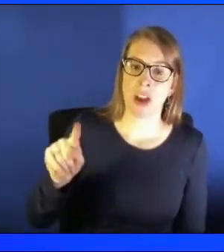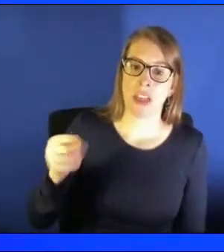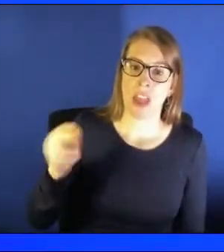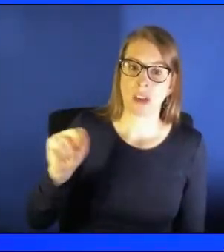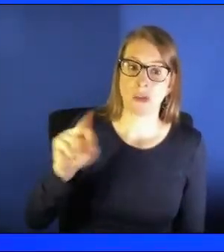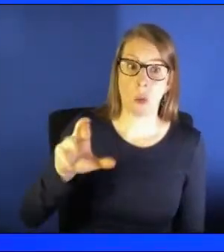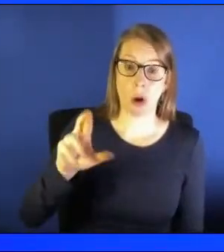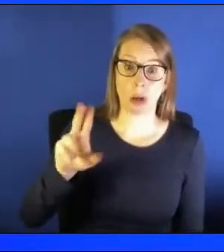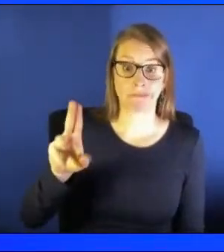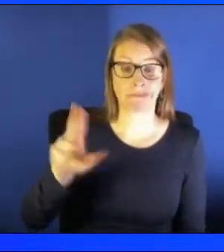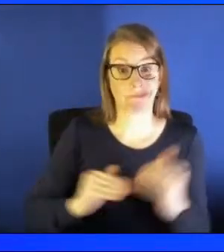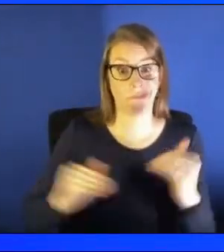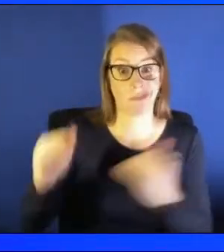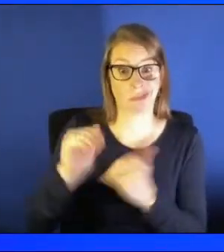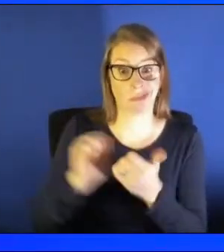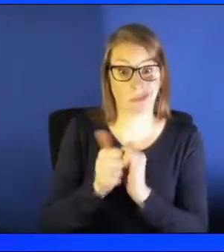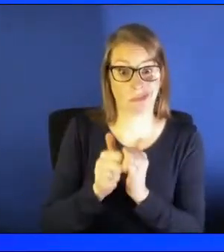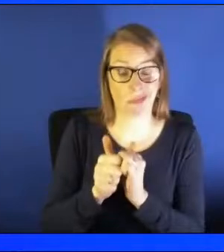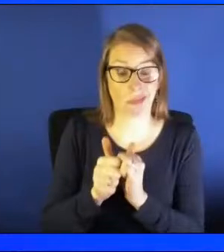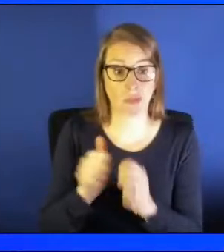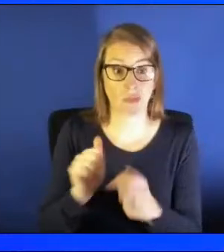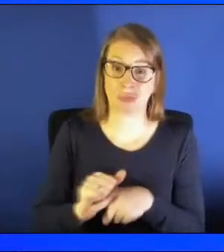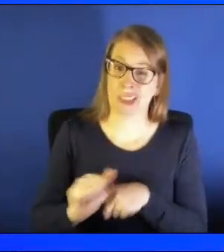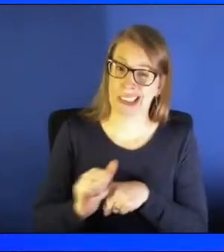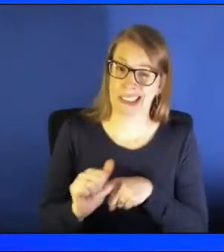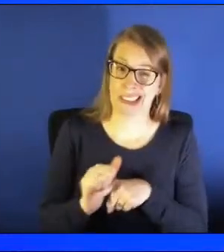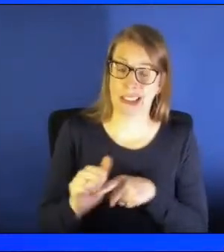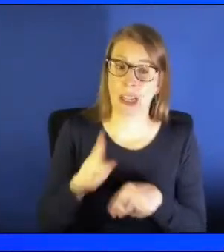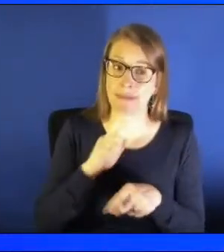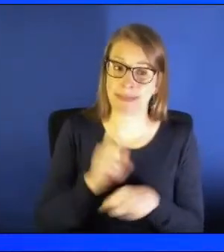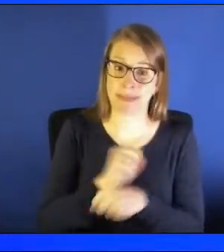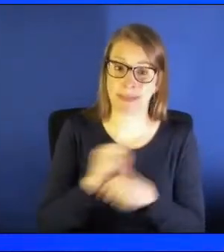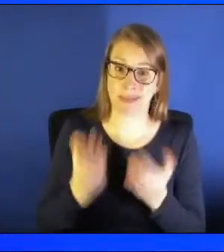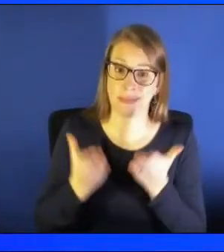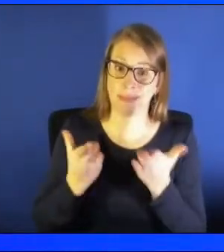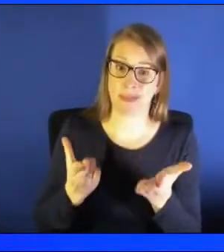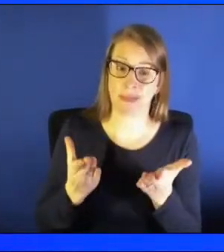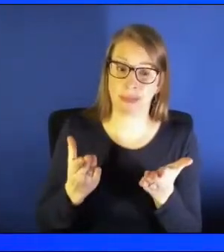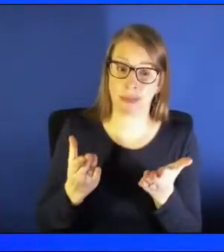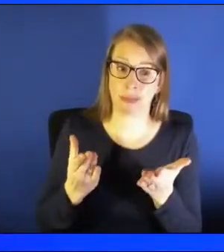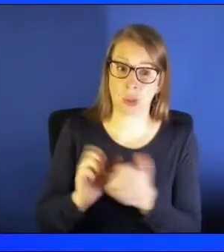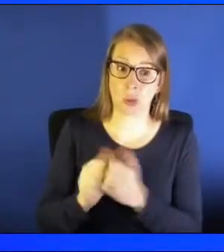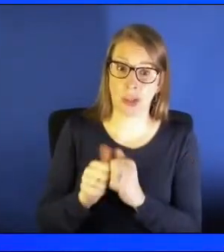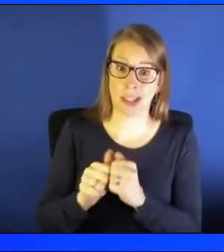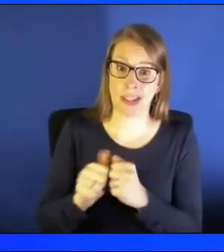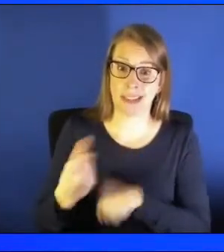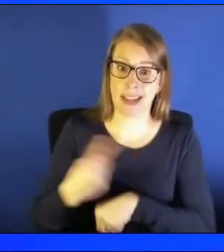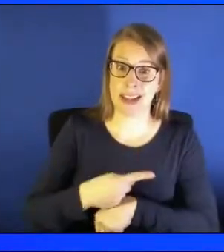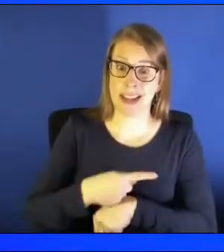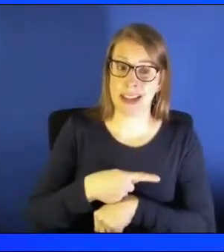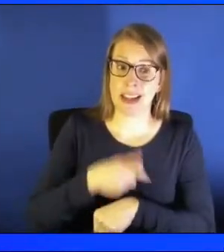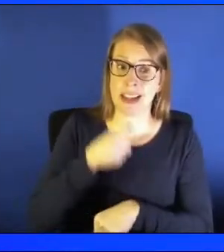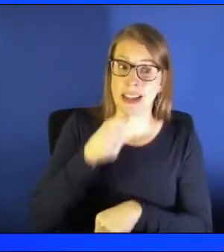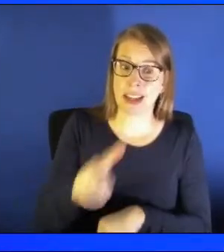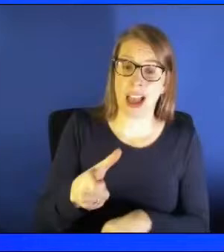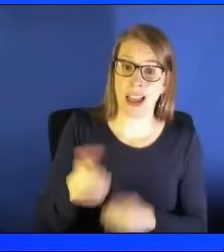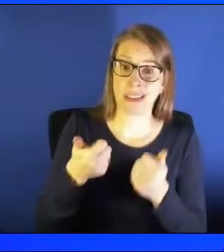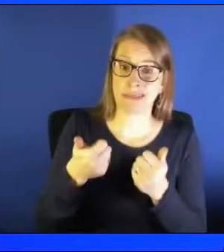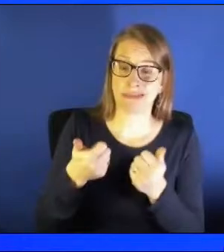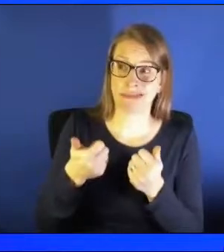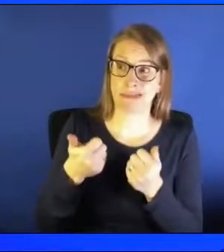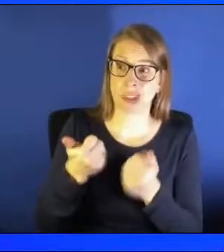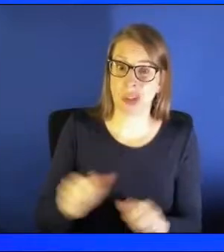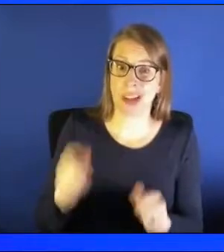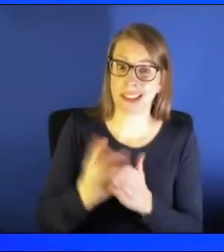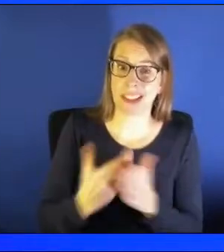have to practice. And I really recommend that race day is not the time to try something new. So whether you're talking